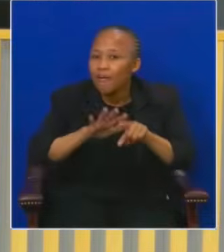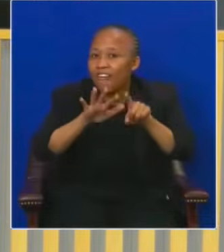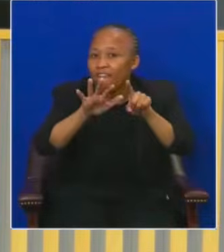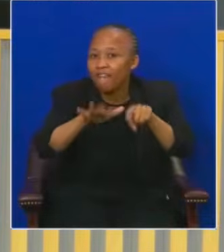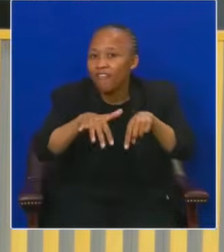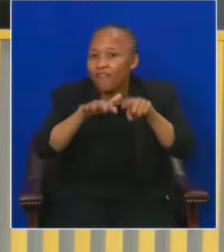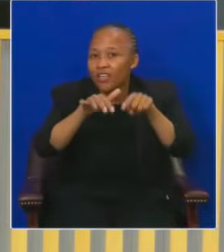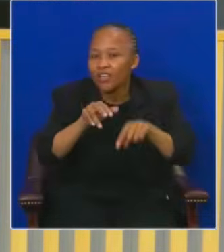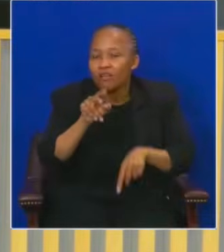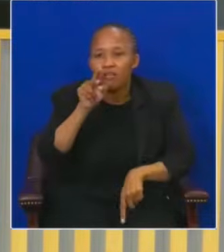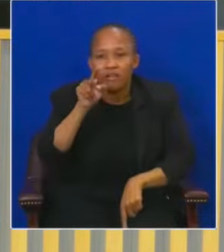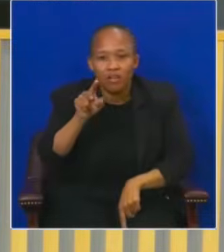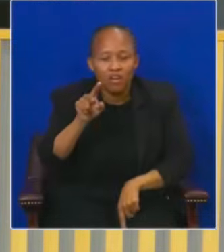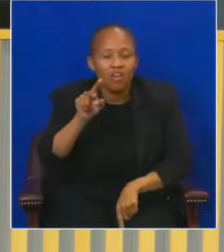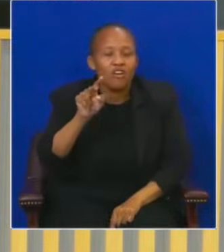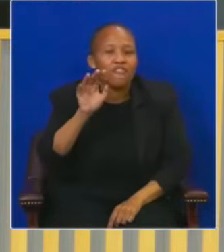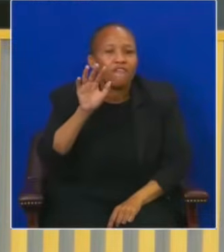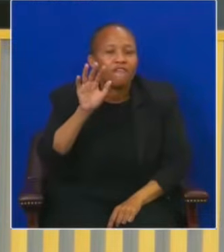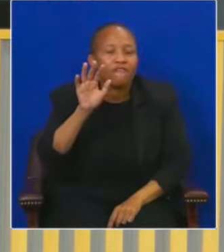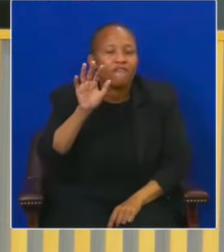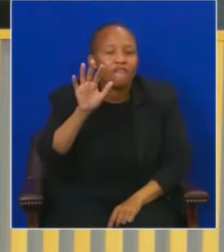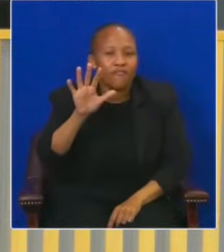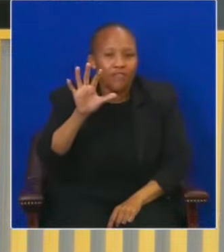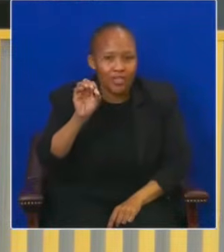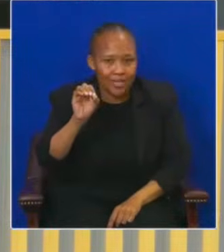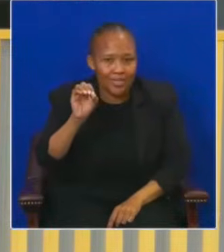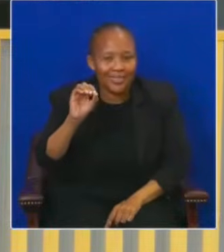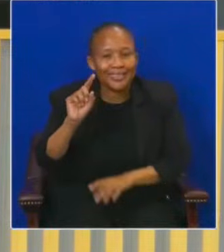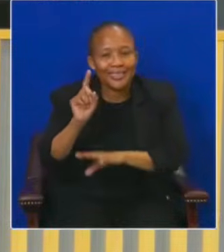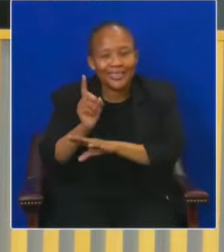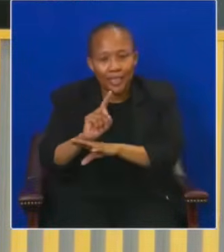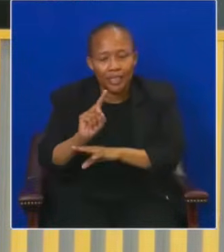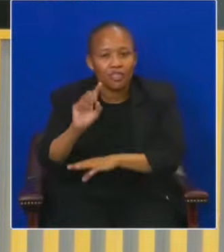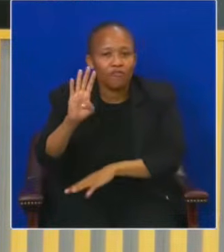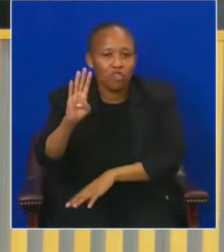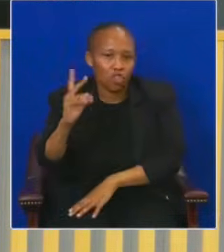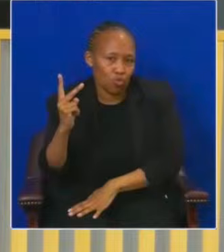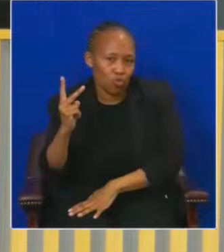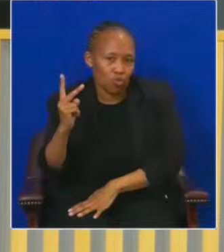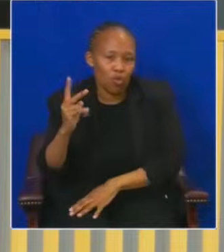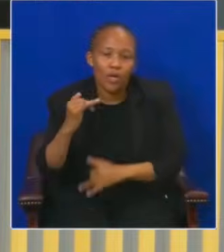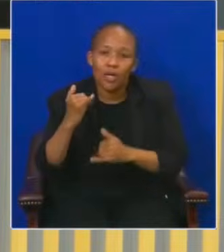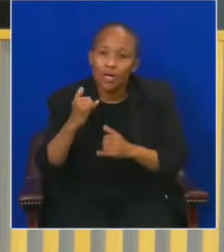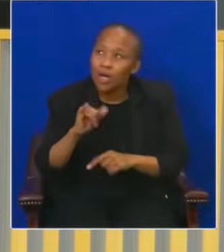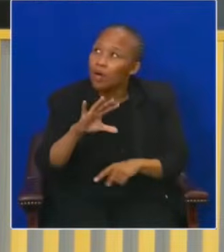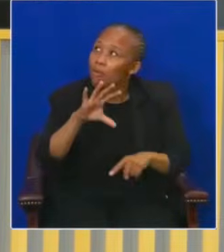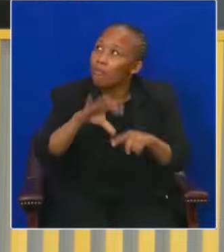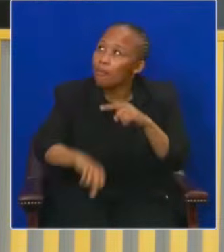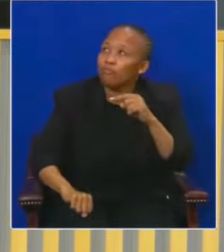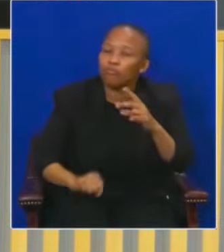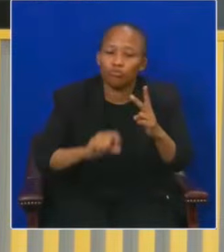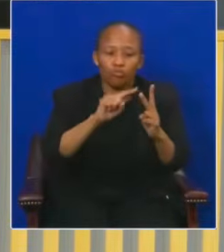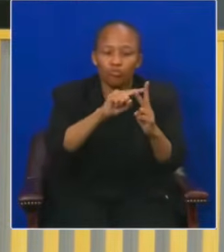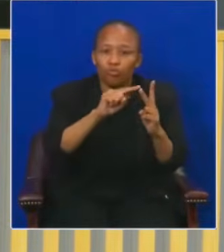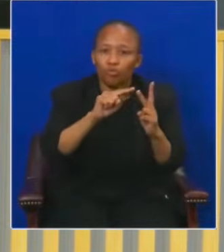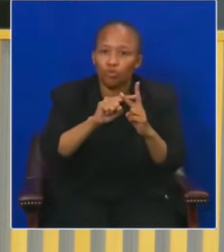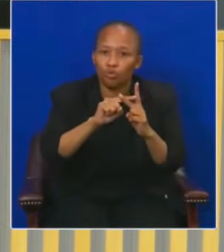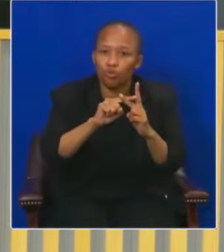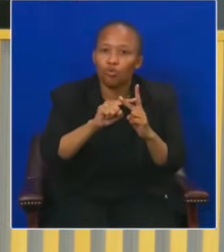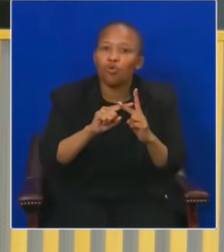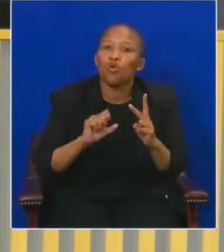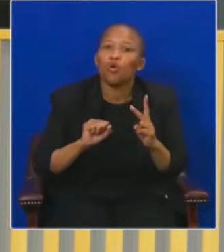15:50:42, and it's depicting 2 prison officials, and the